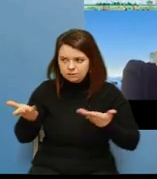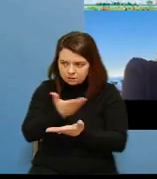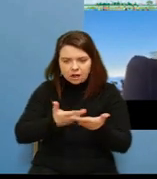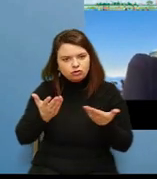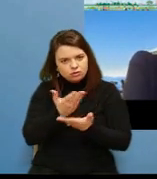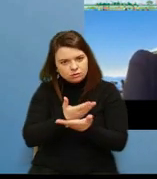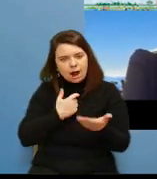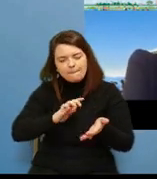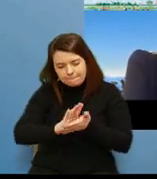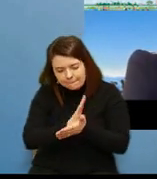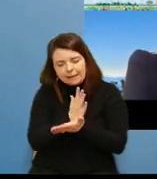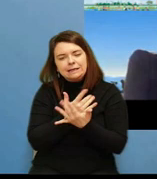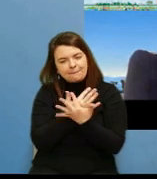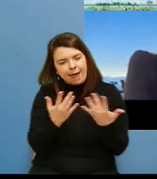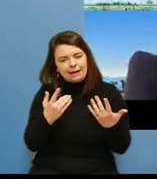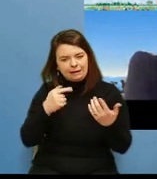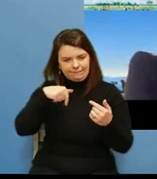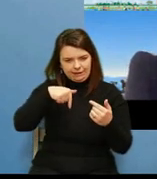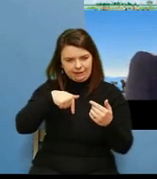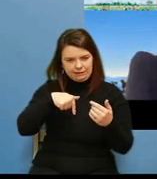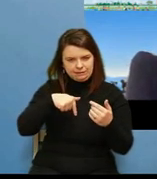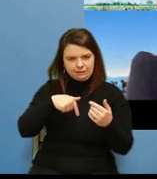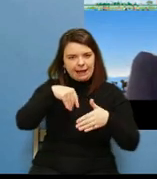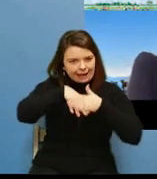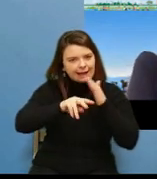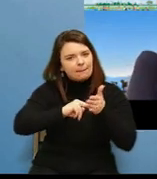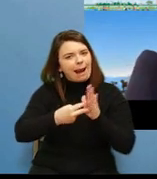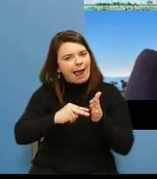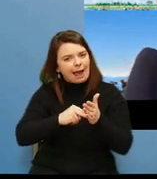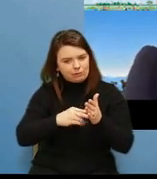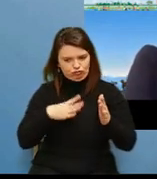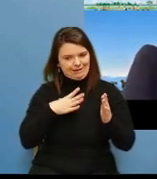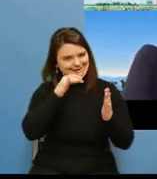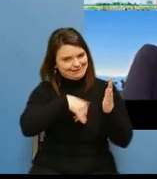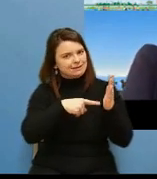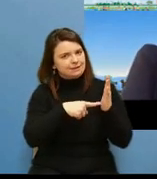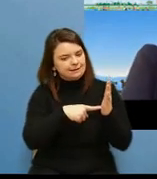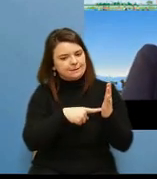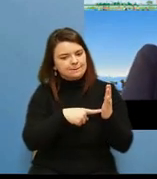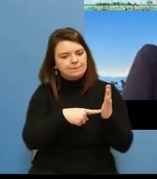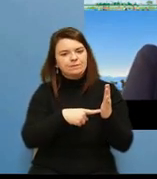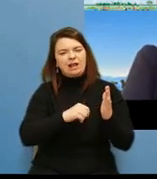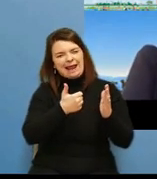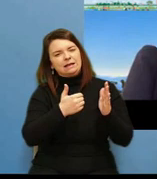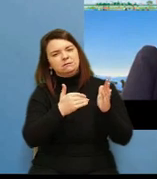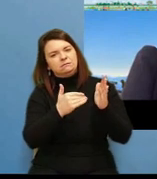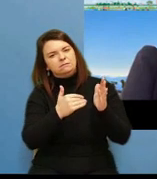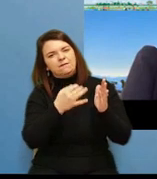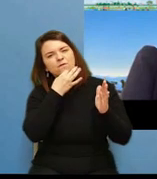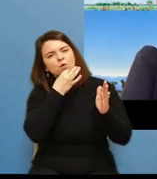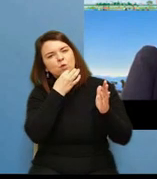really helpful discussion. I'm pleased that many of these things are already part of our planning, and we'll be able